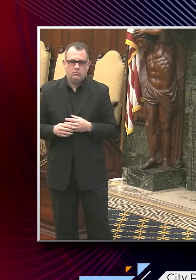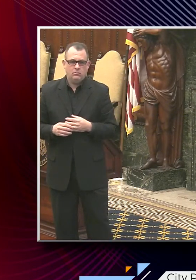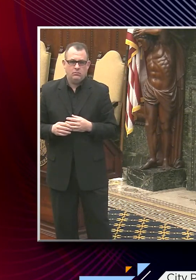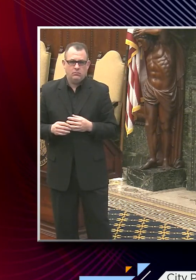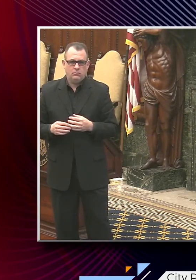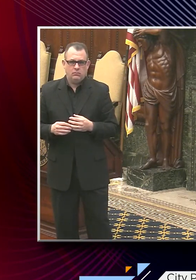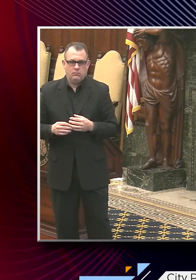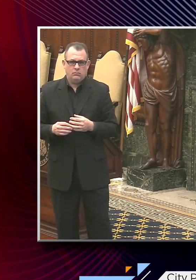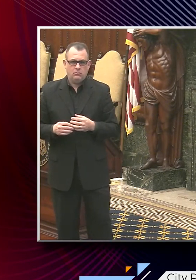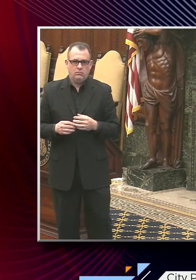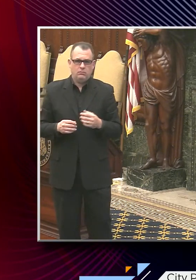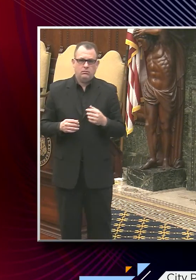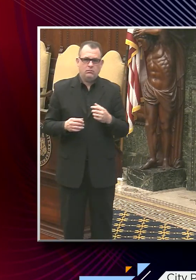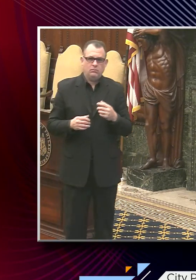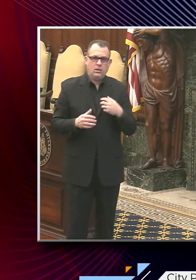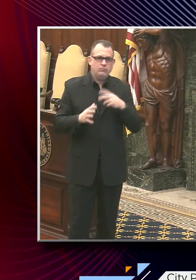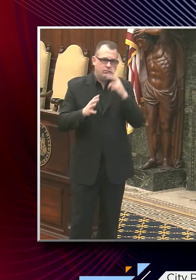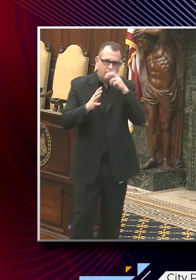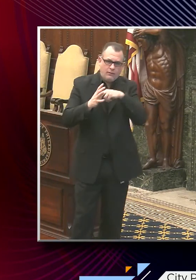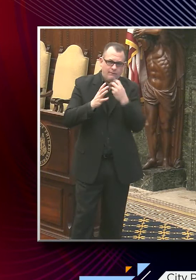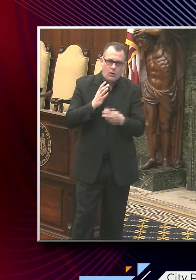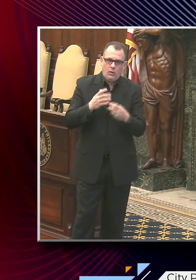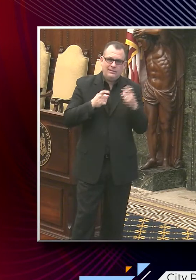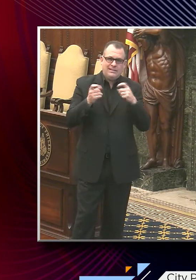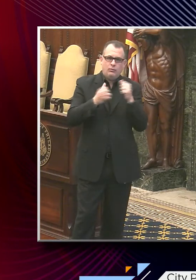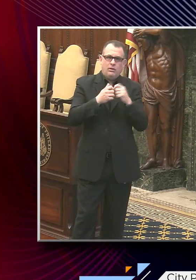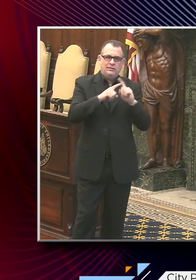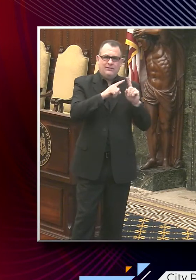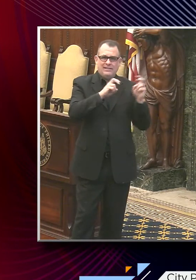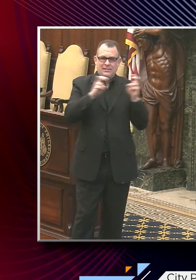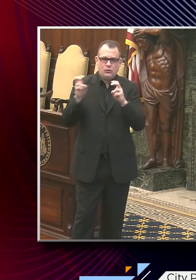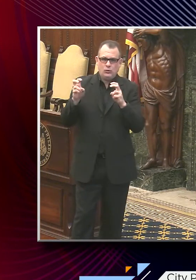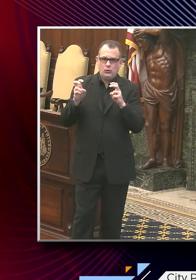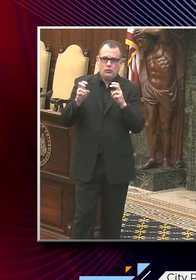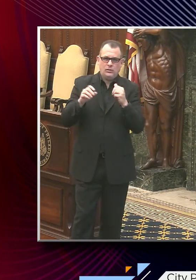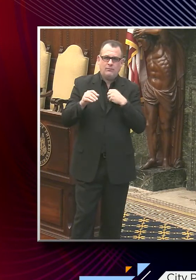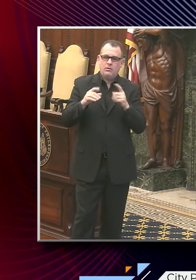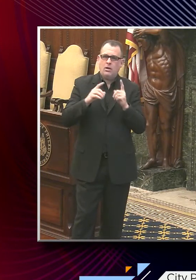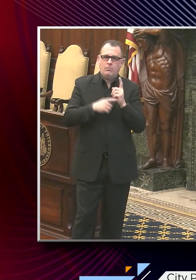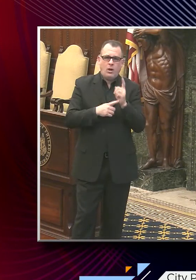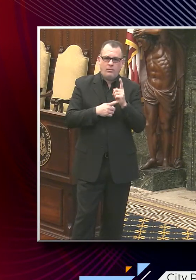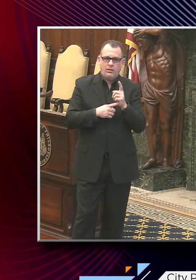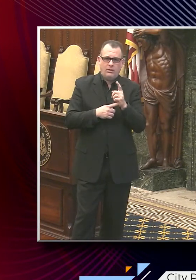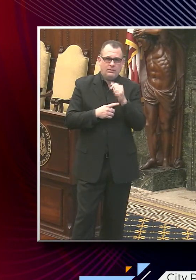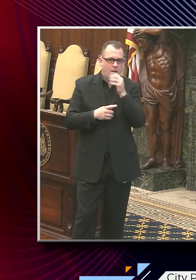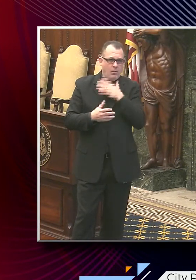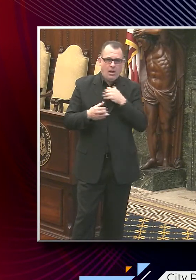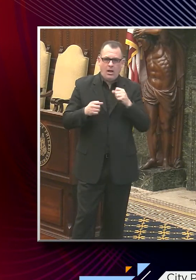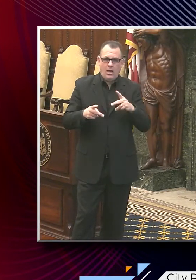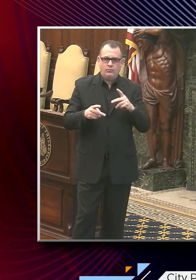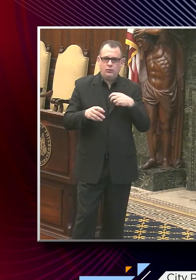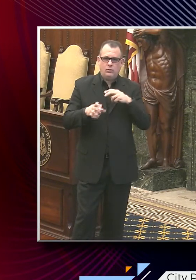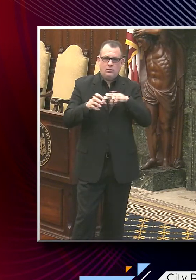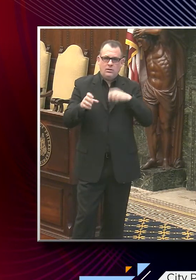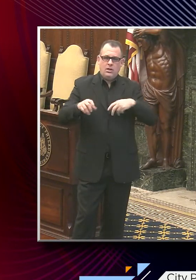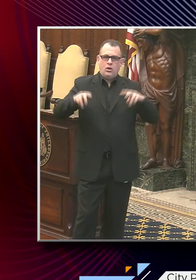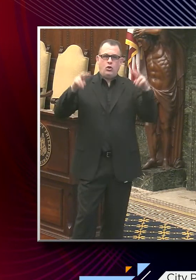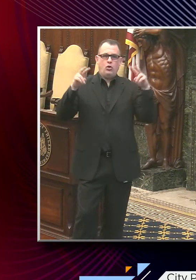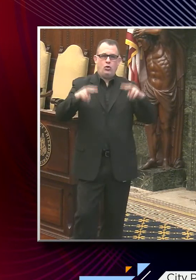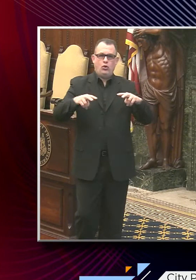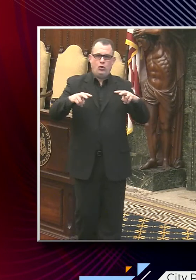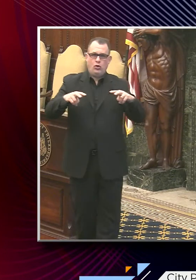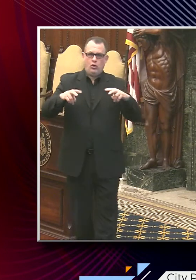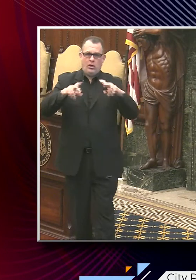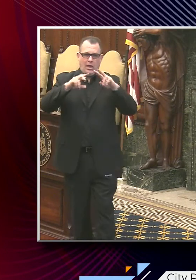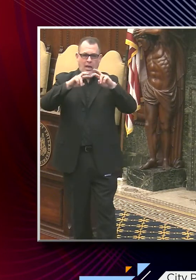so involved in dealing with the issues moment to moment that I haven't had the chance to step back and sort of assess how